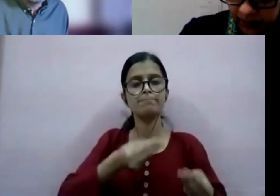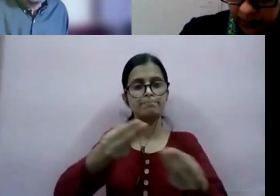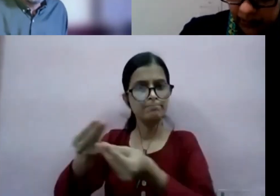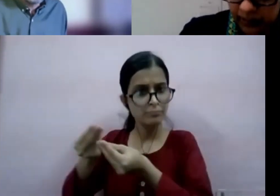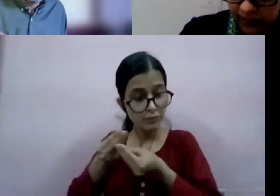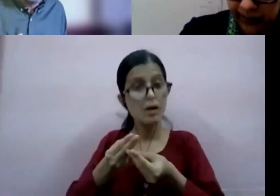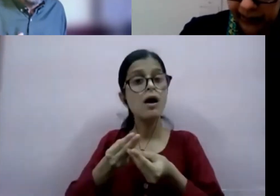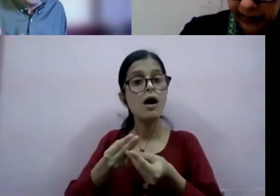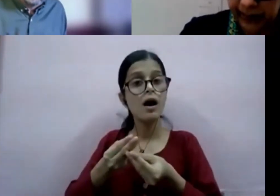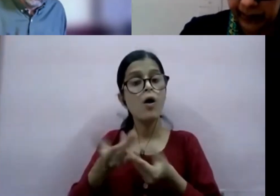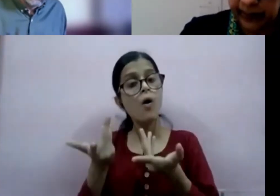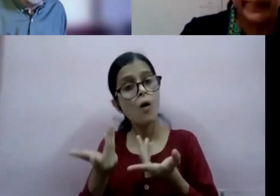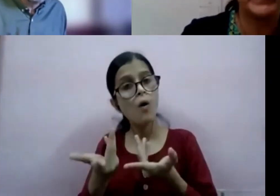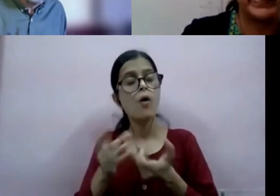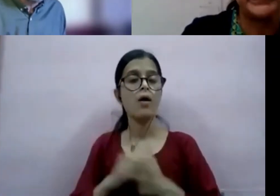social